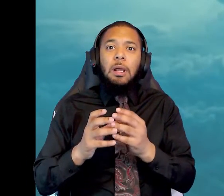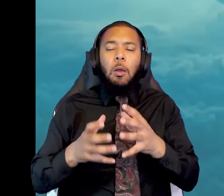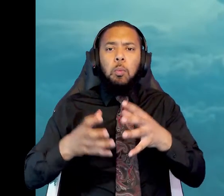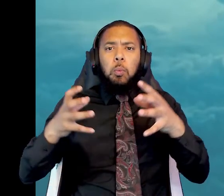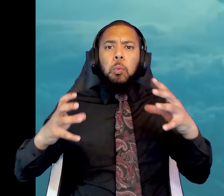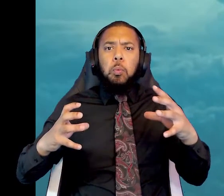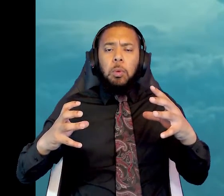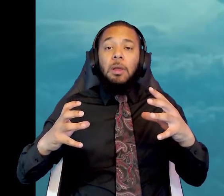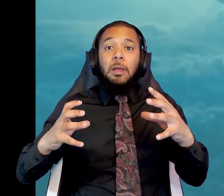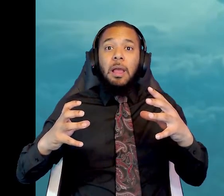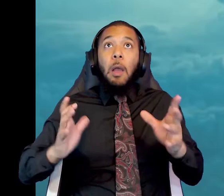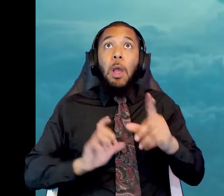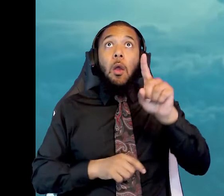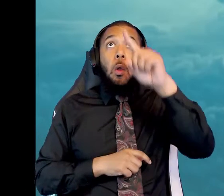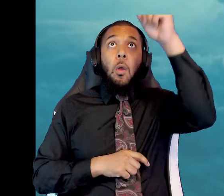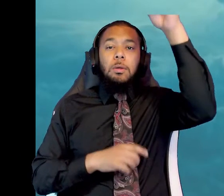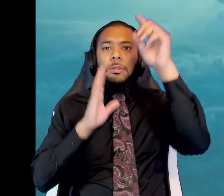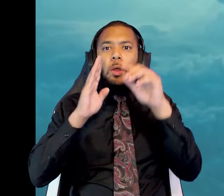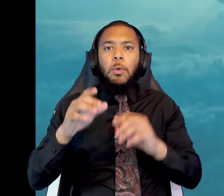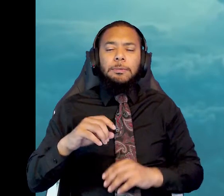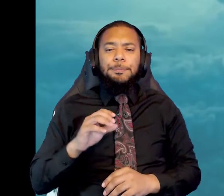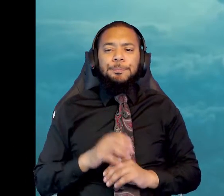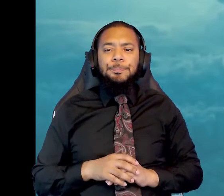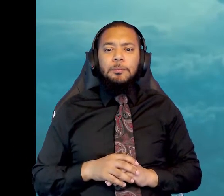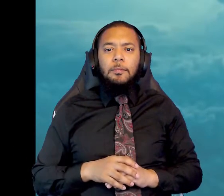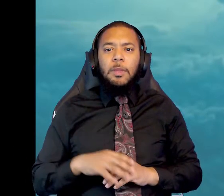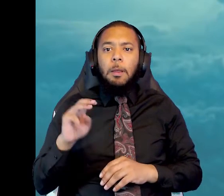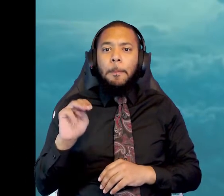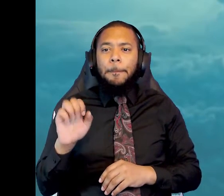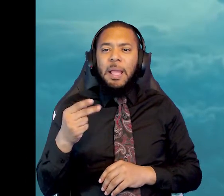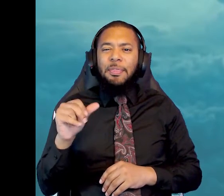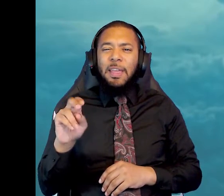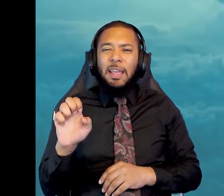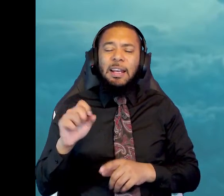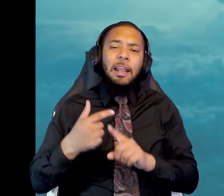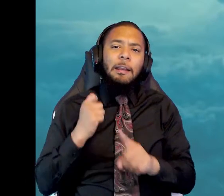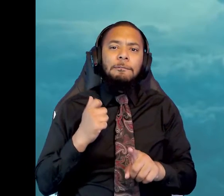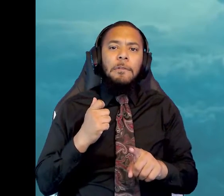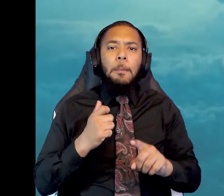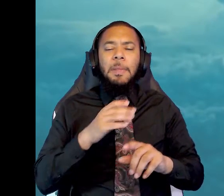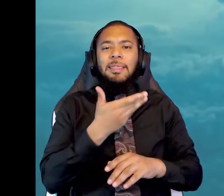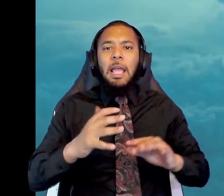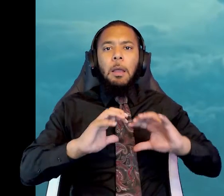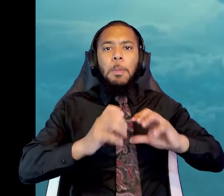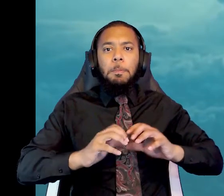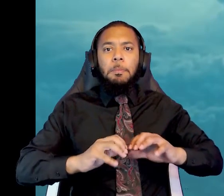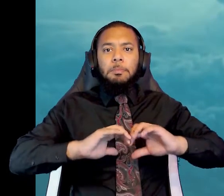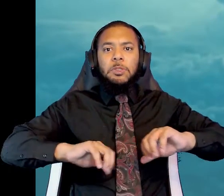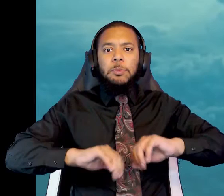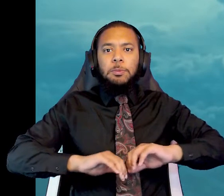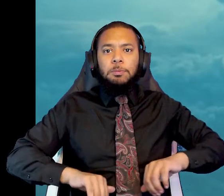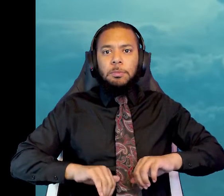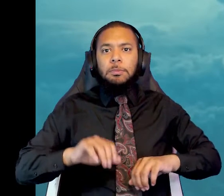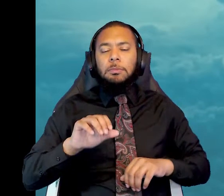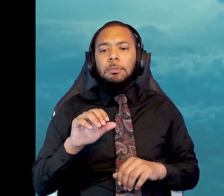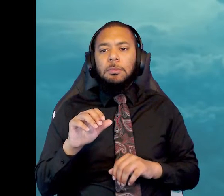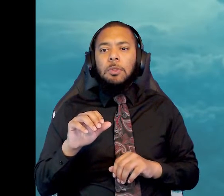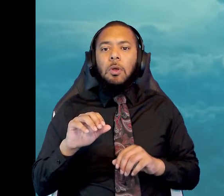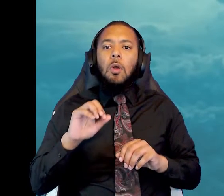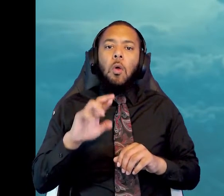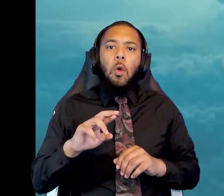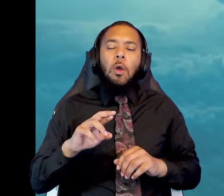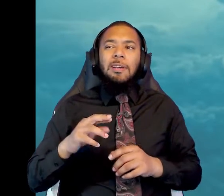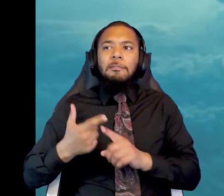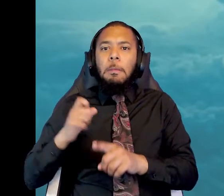methane. Methane is a gas that typically comes from decomposition of materials or from within the digestive process